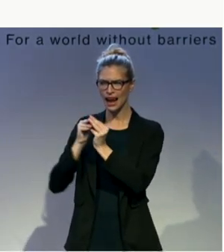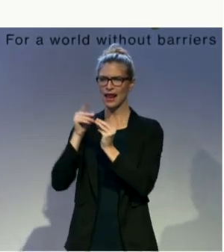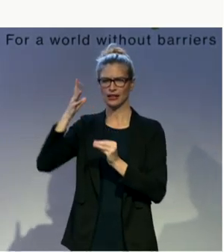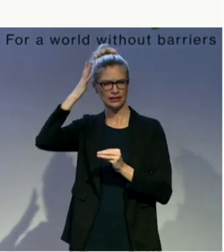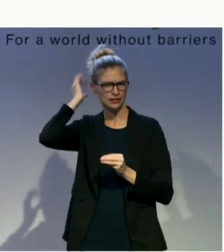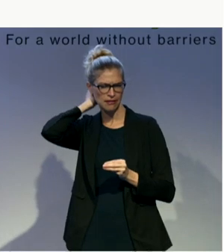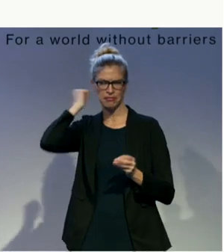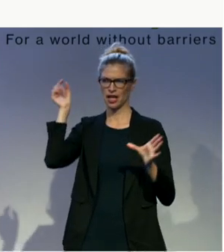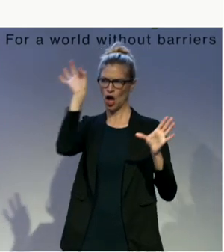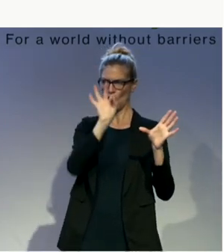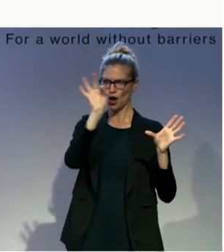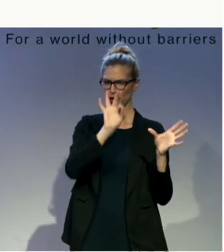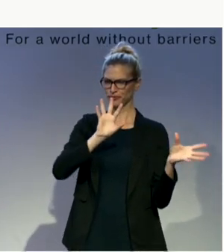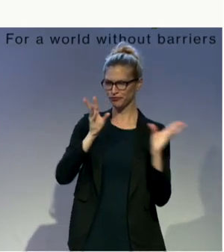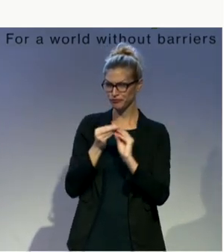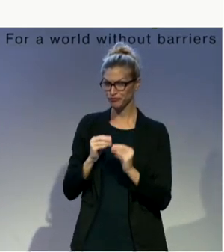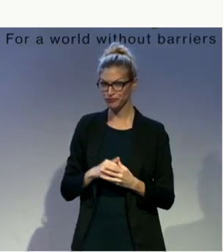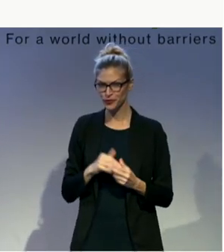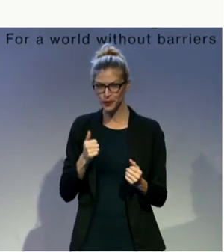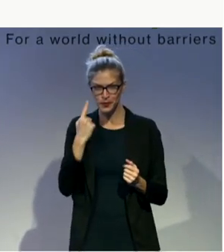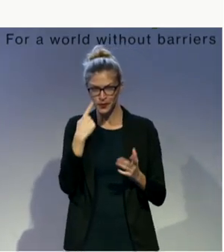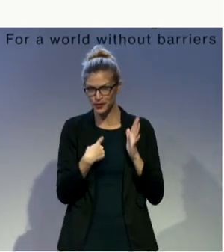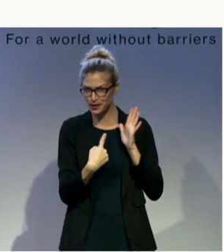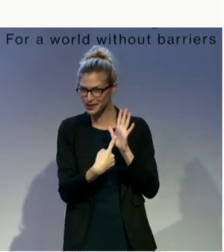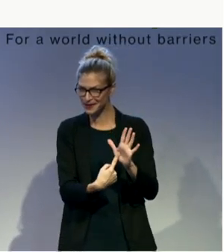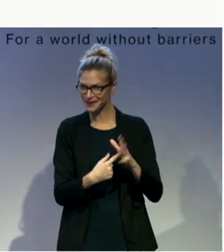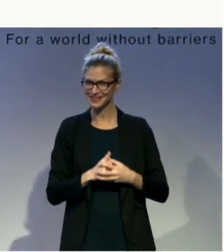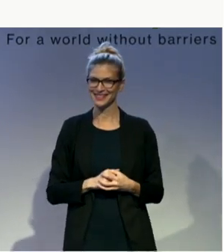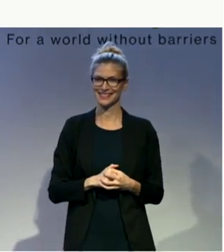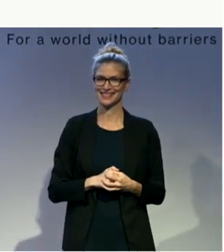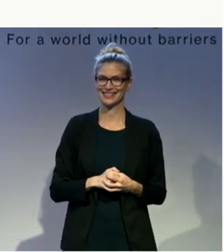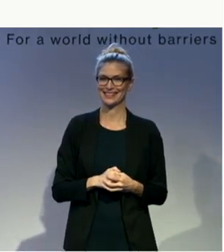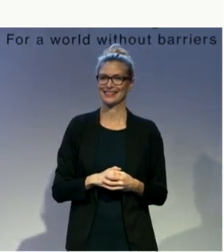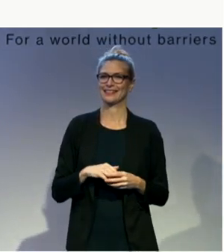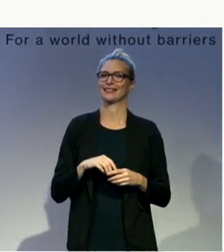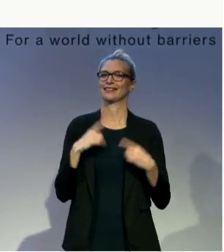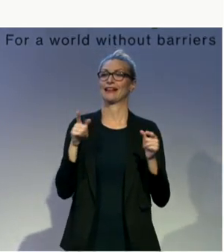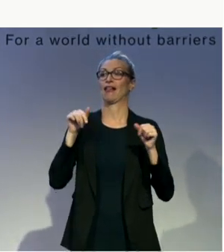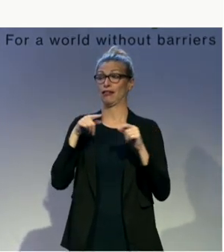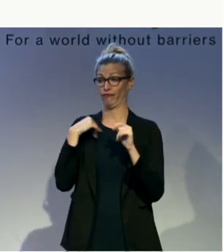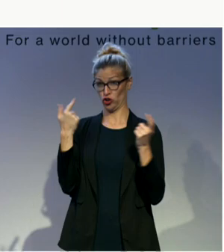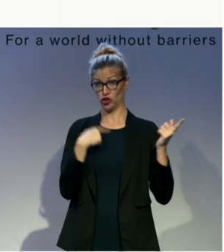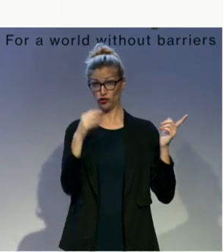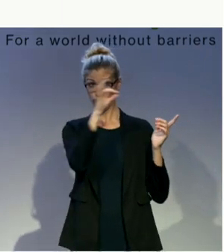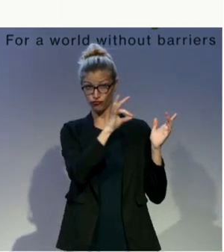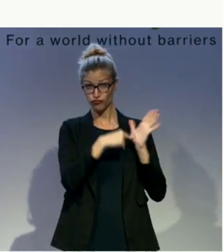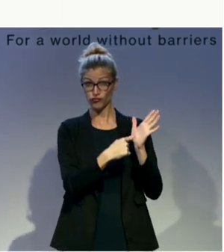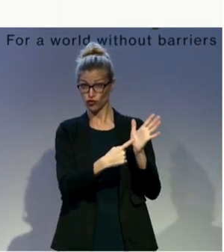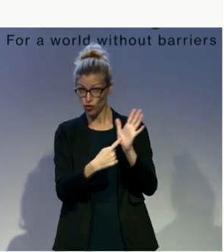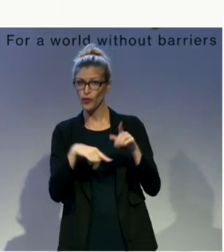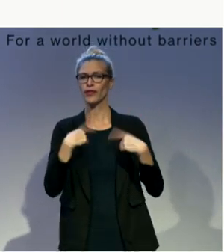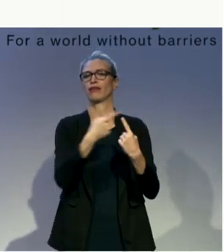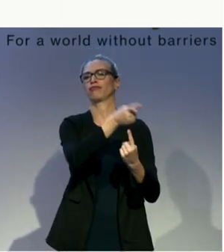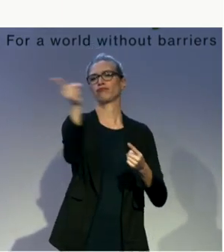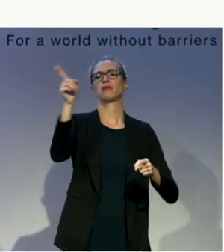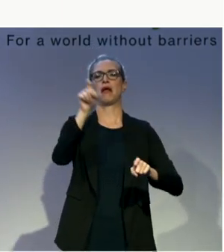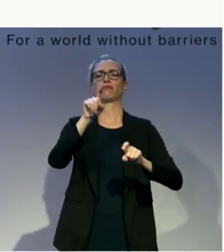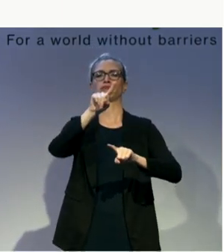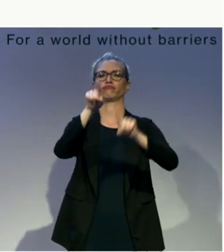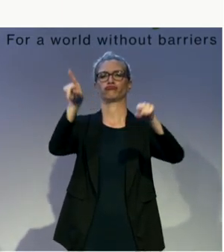that you, the audience, will get your chance to ask questions or raise your comments about the